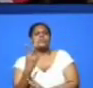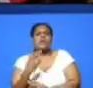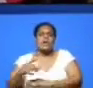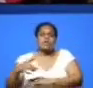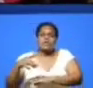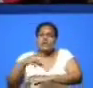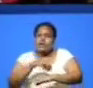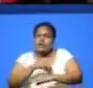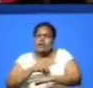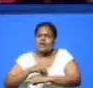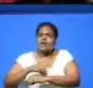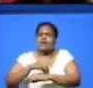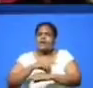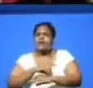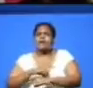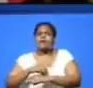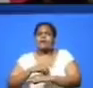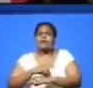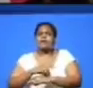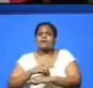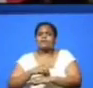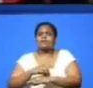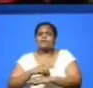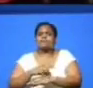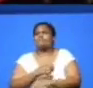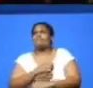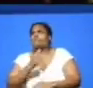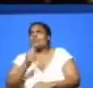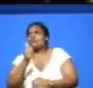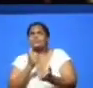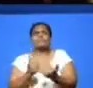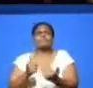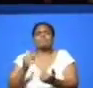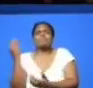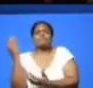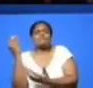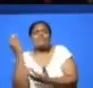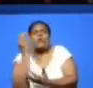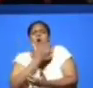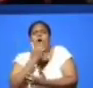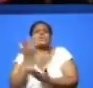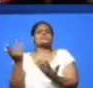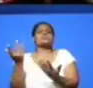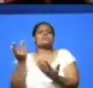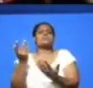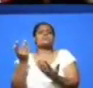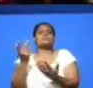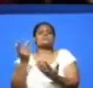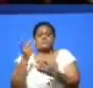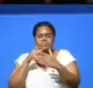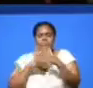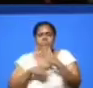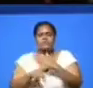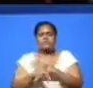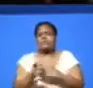most astounding prophets. Who are they? The